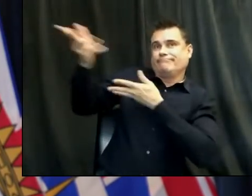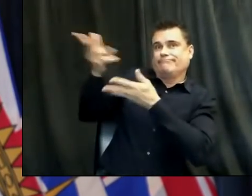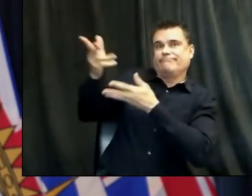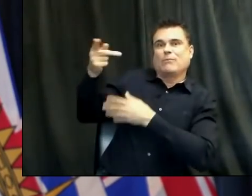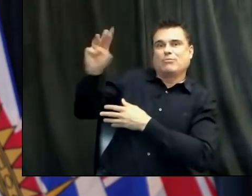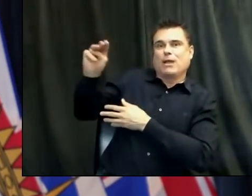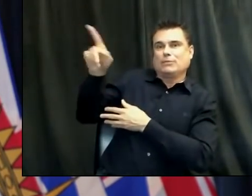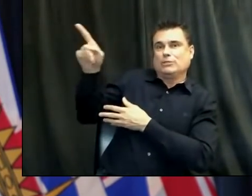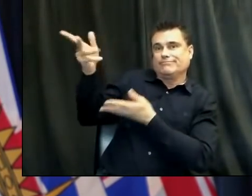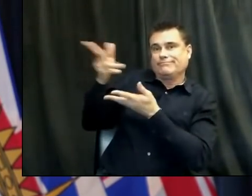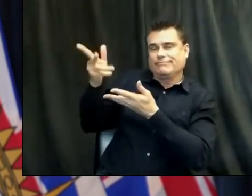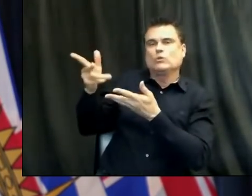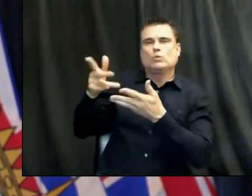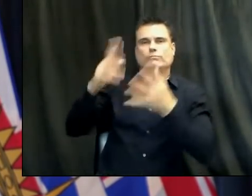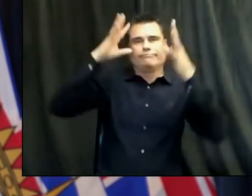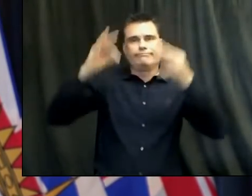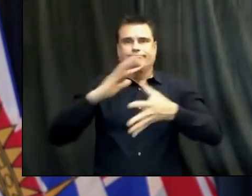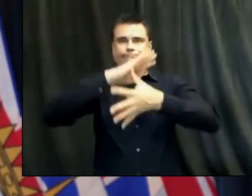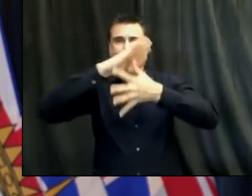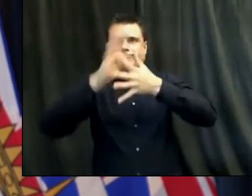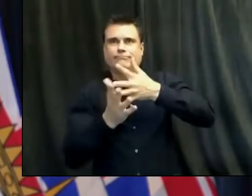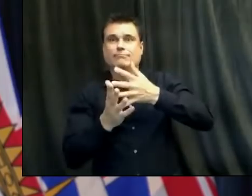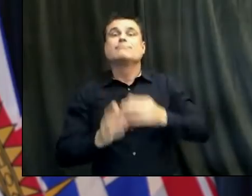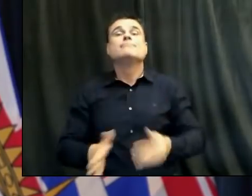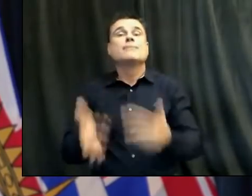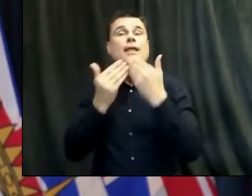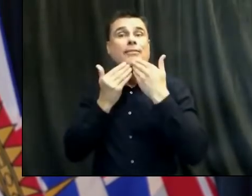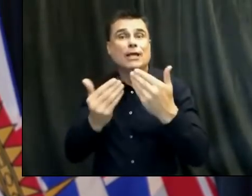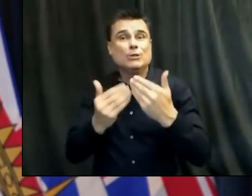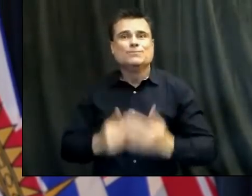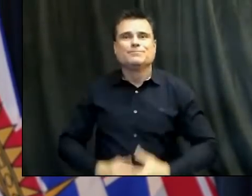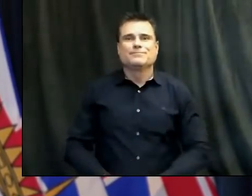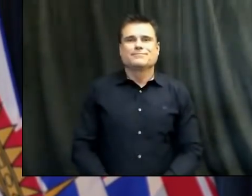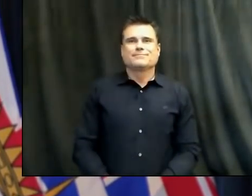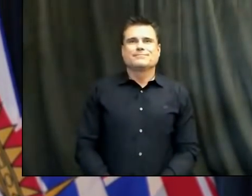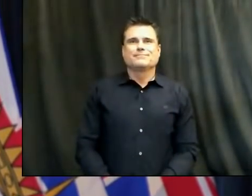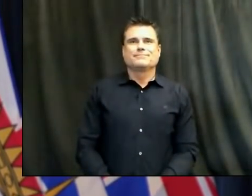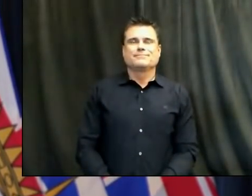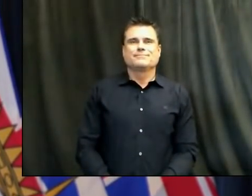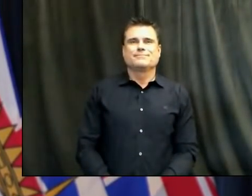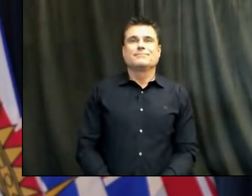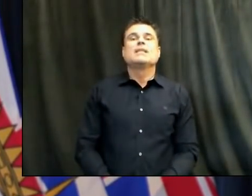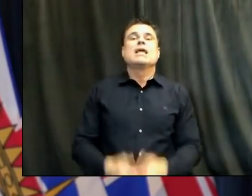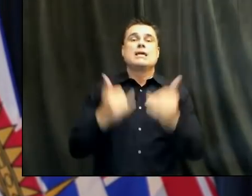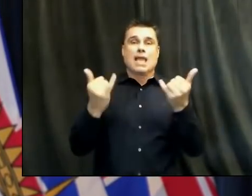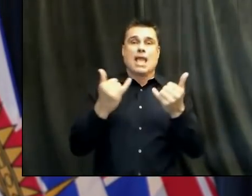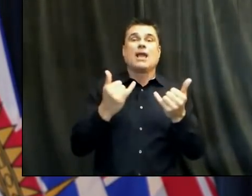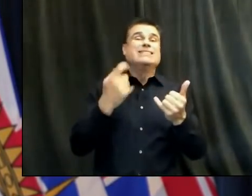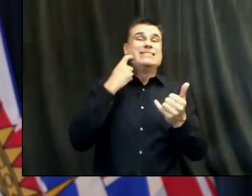will be, I guess you could say, with me, but it will be advice that we take